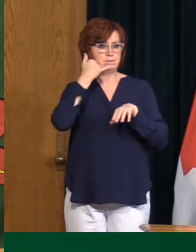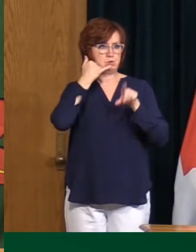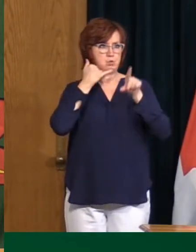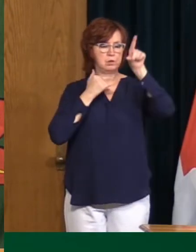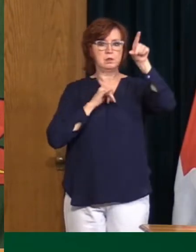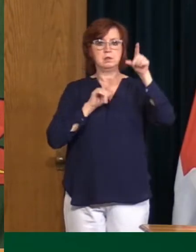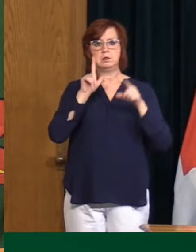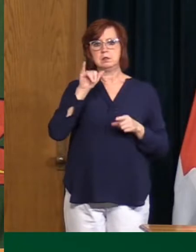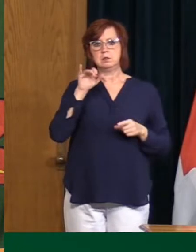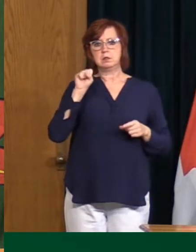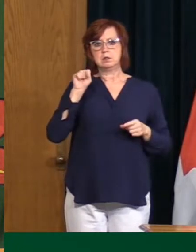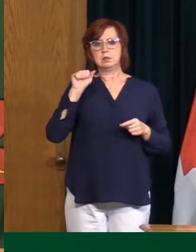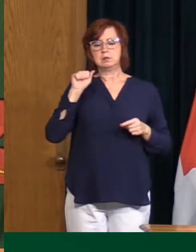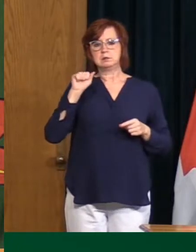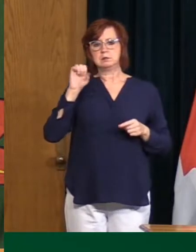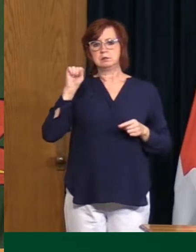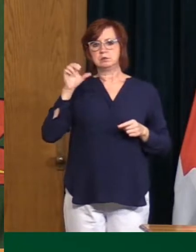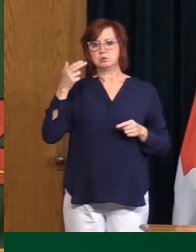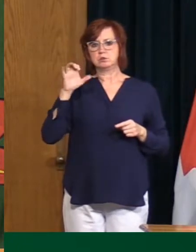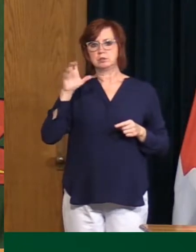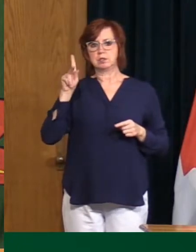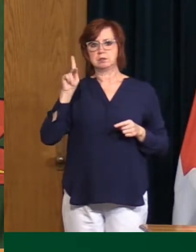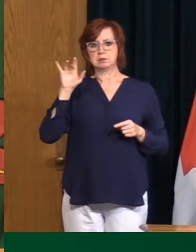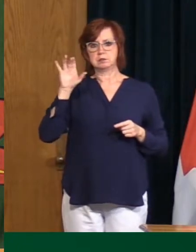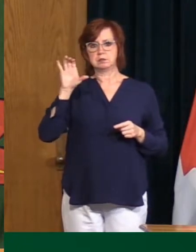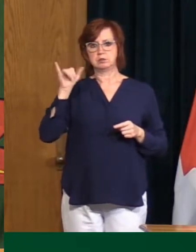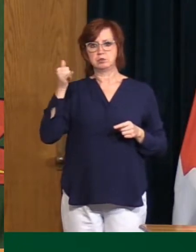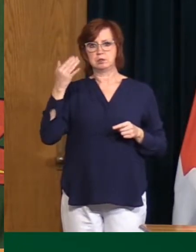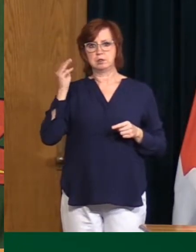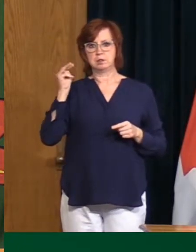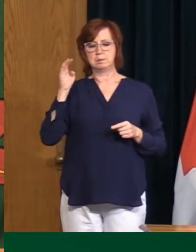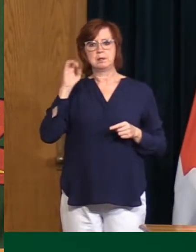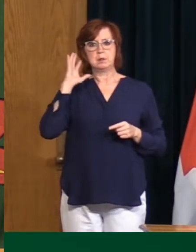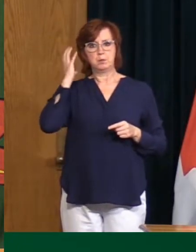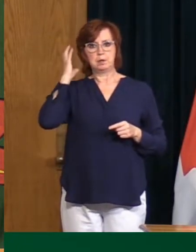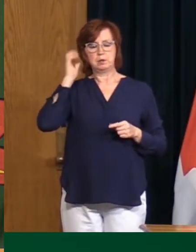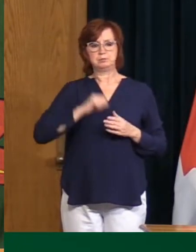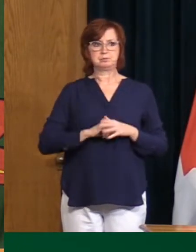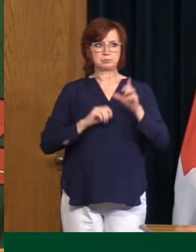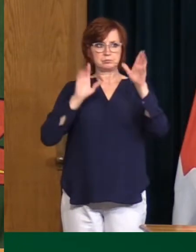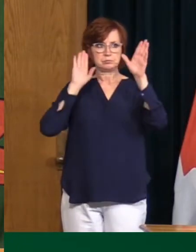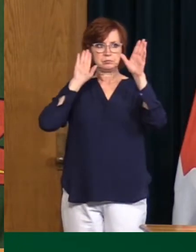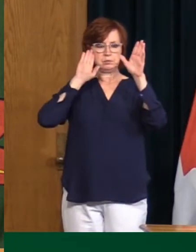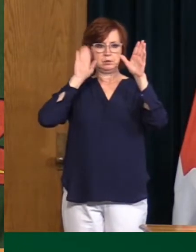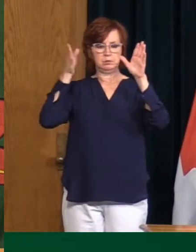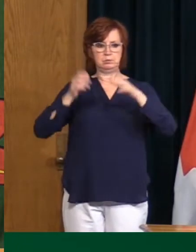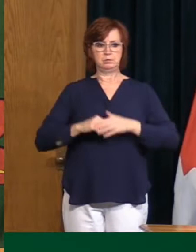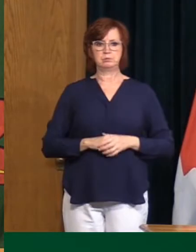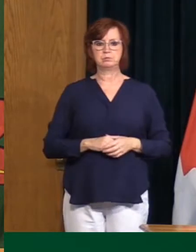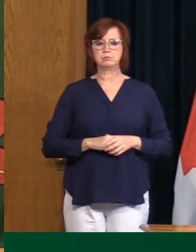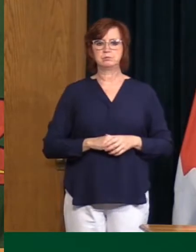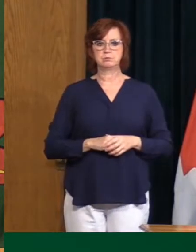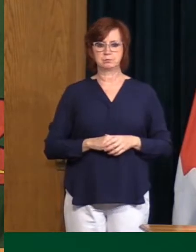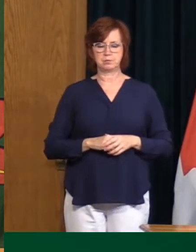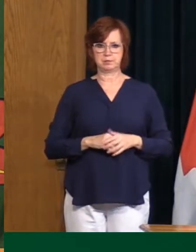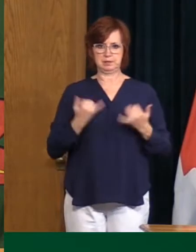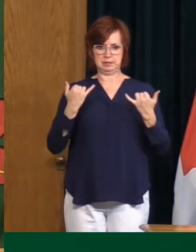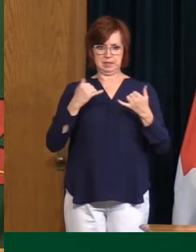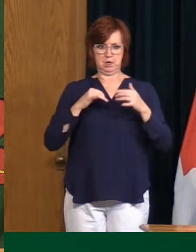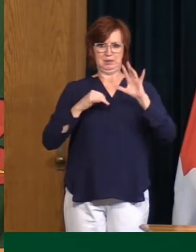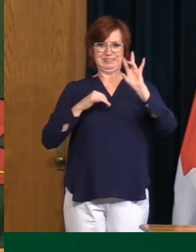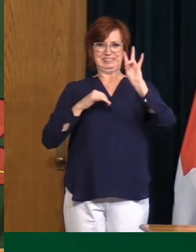We have Lisa Schick with CJME. Hi, I am wondering, this 7th death,